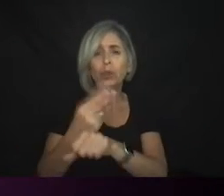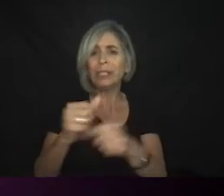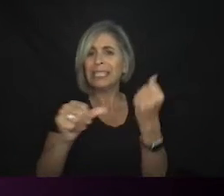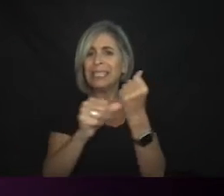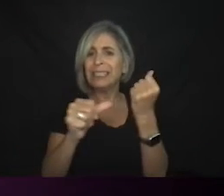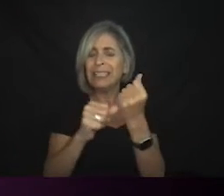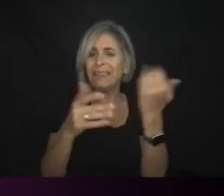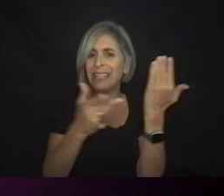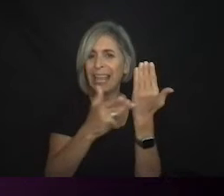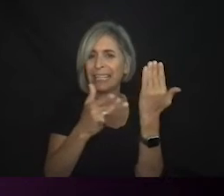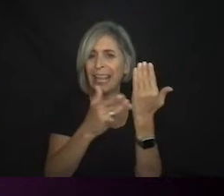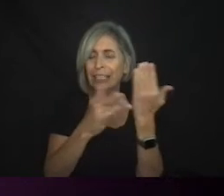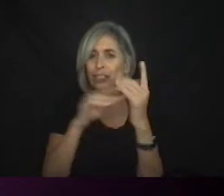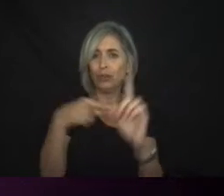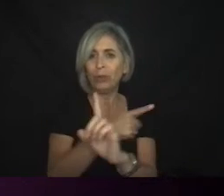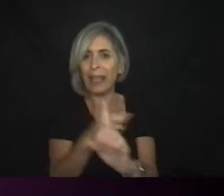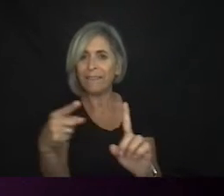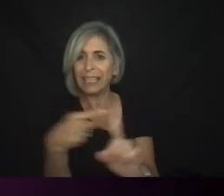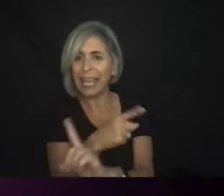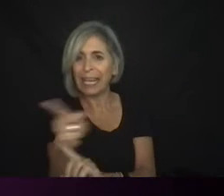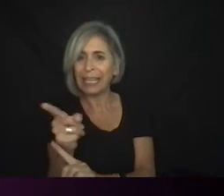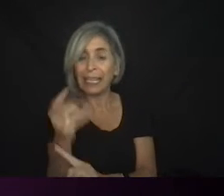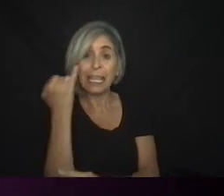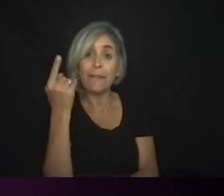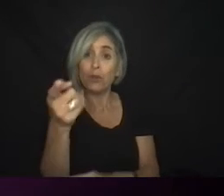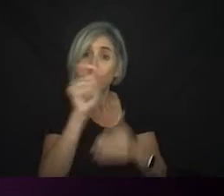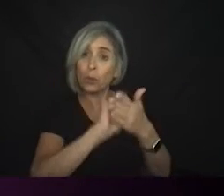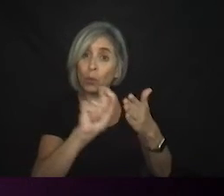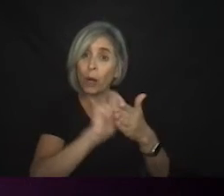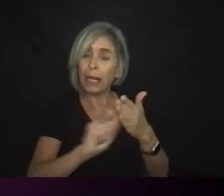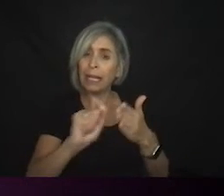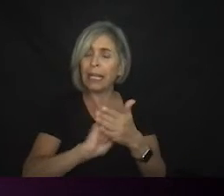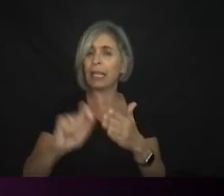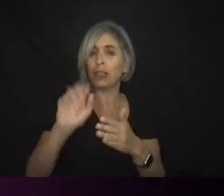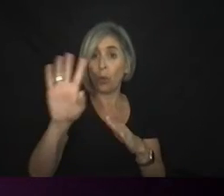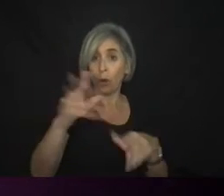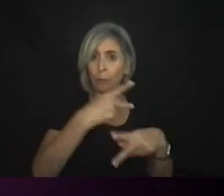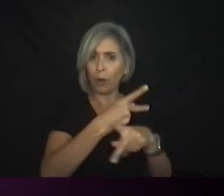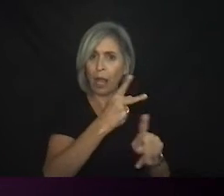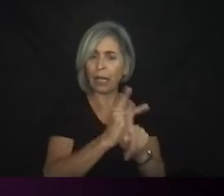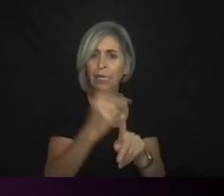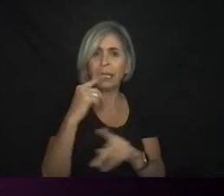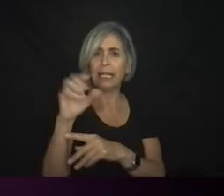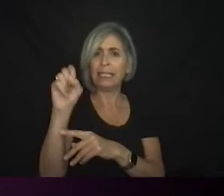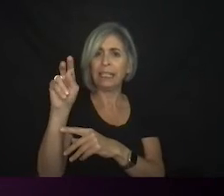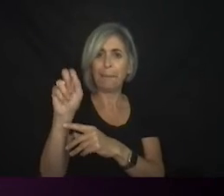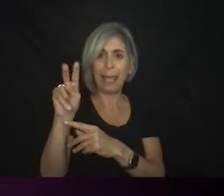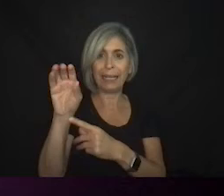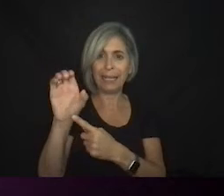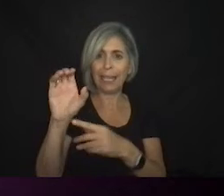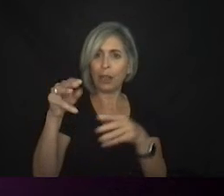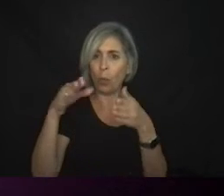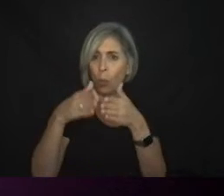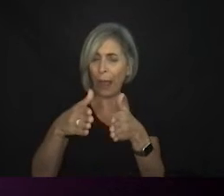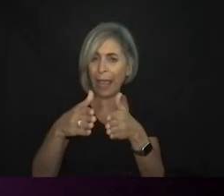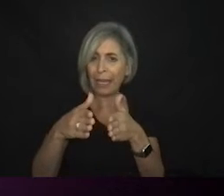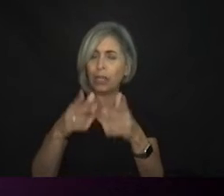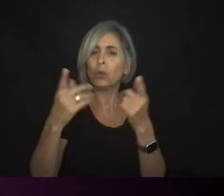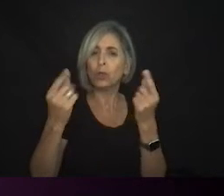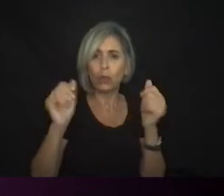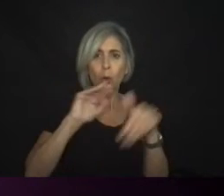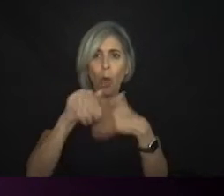that navigation. And as long as you're writing your product in a semantic way, the application that they're using is going to be able to do all